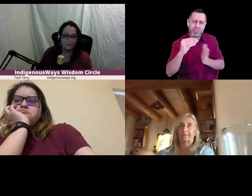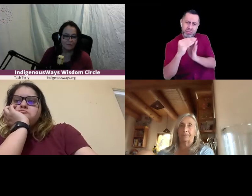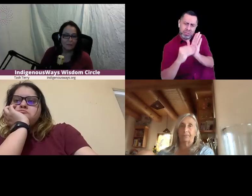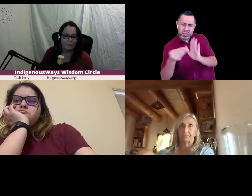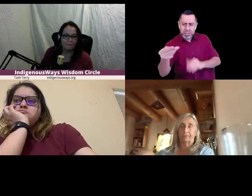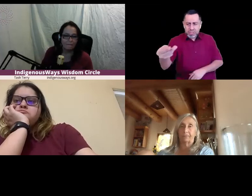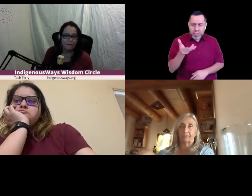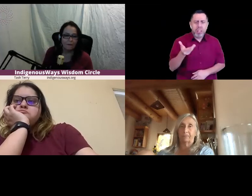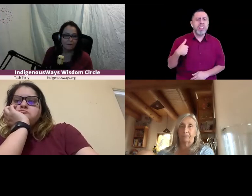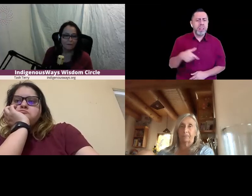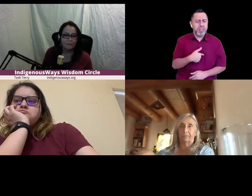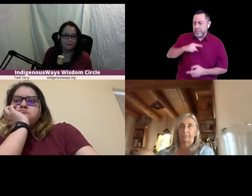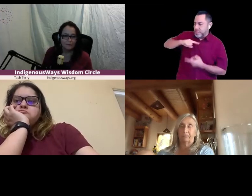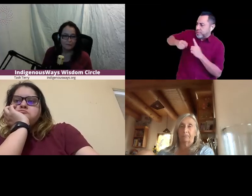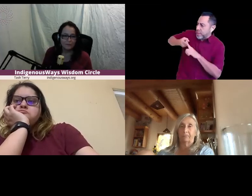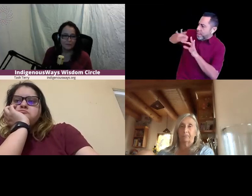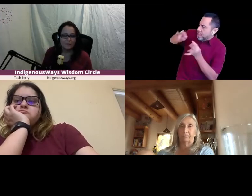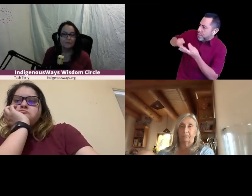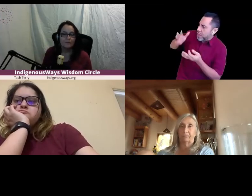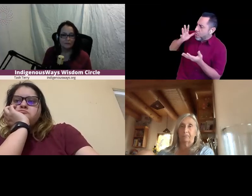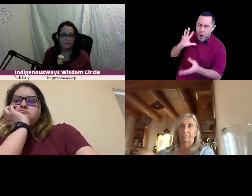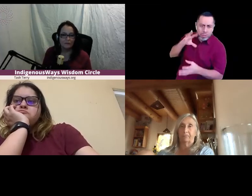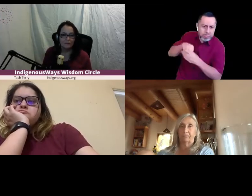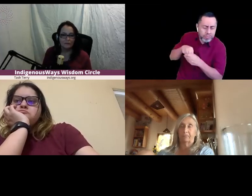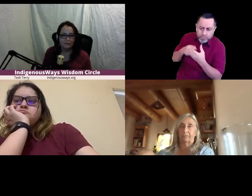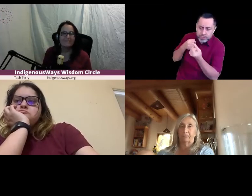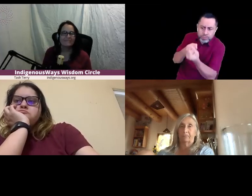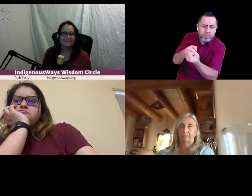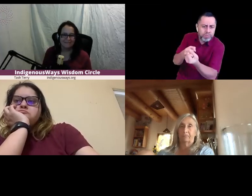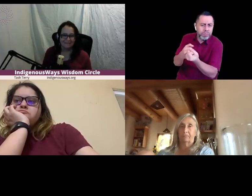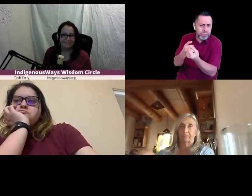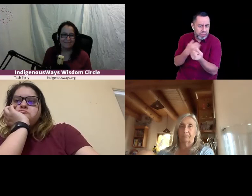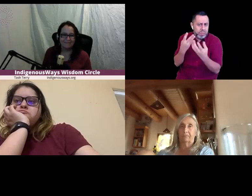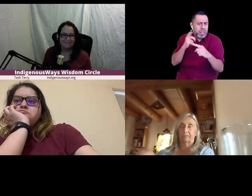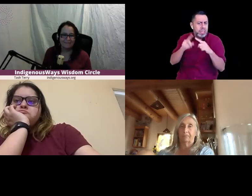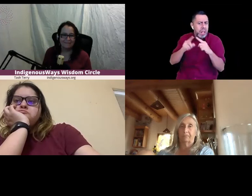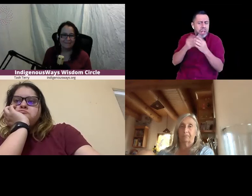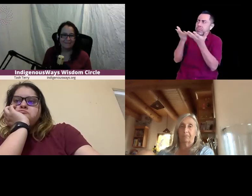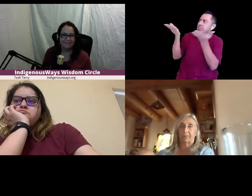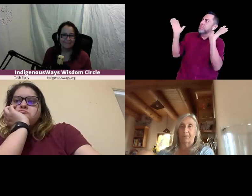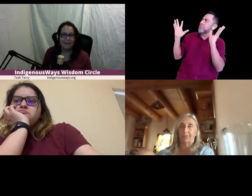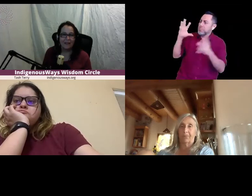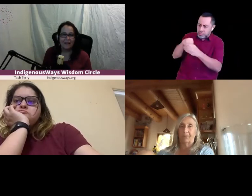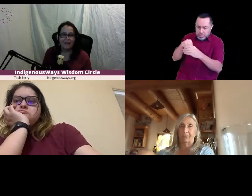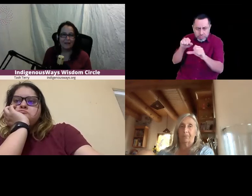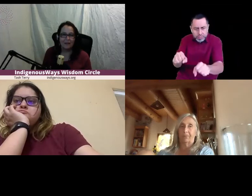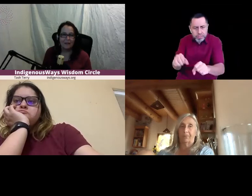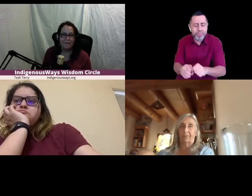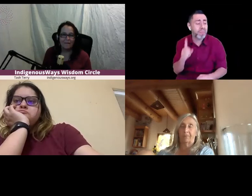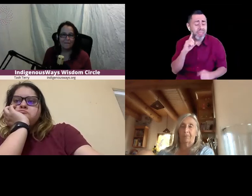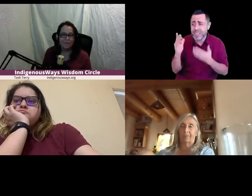to help so that we can offer support from many different directions. Thank you. Thank you for your